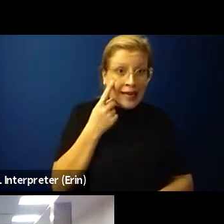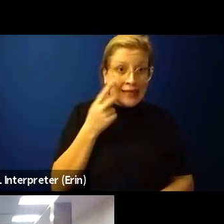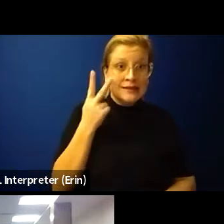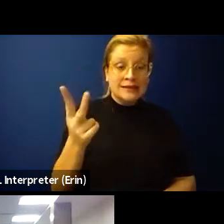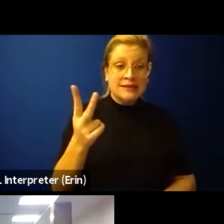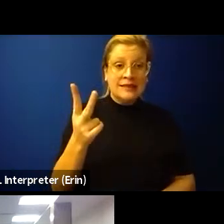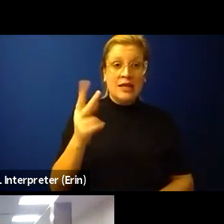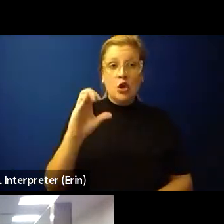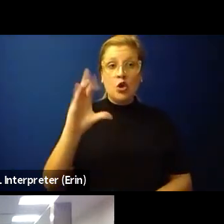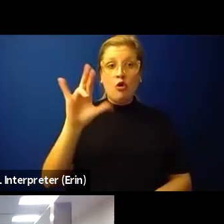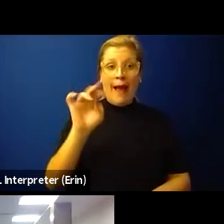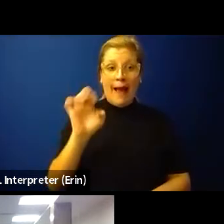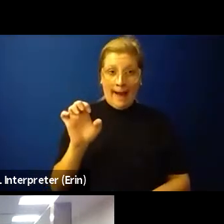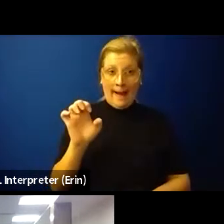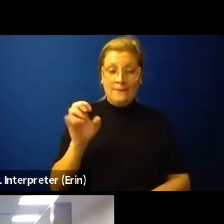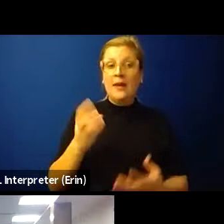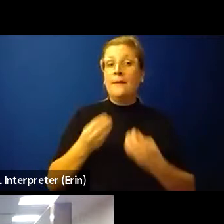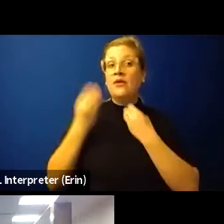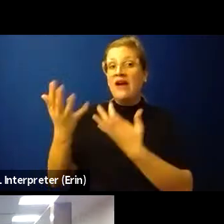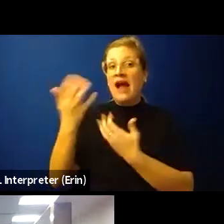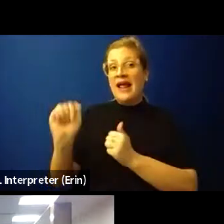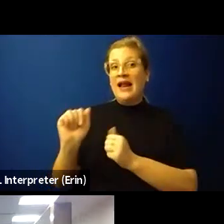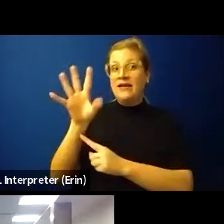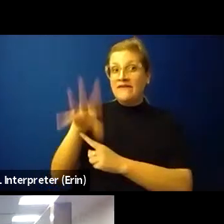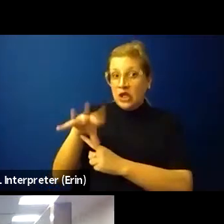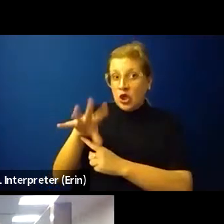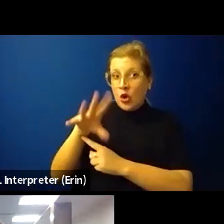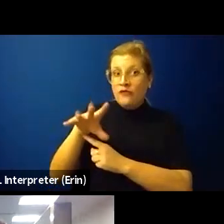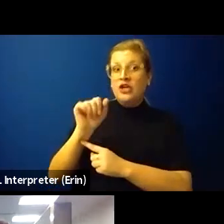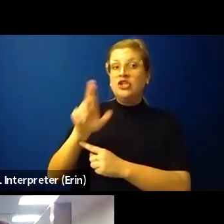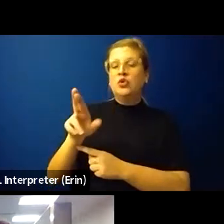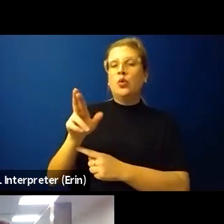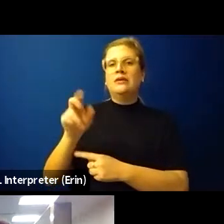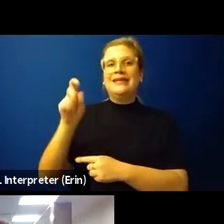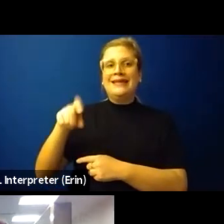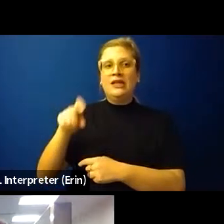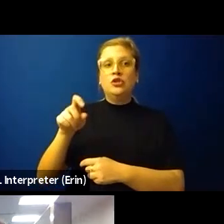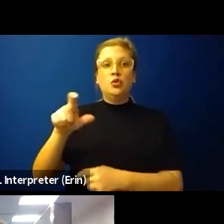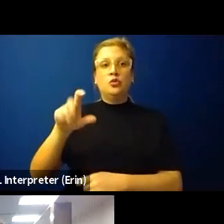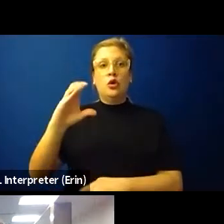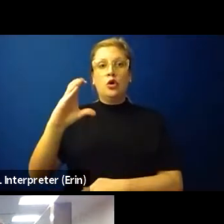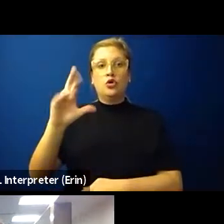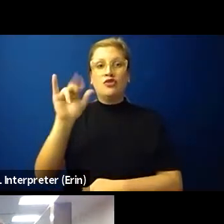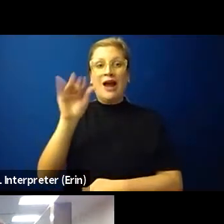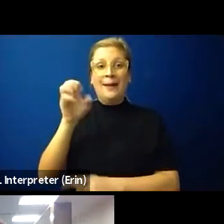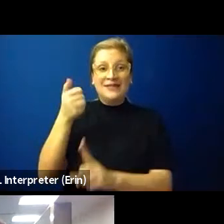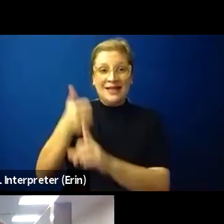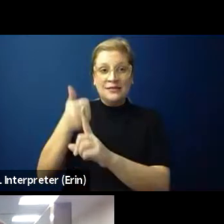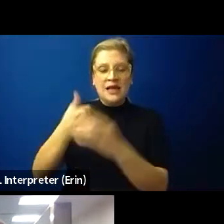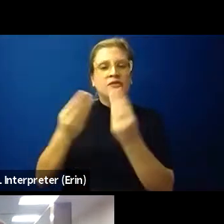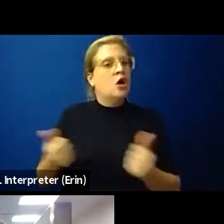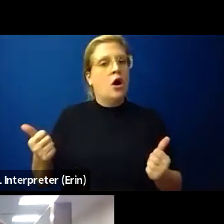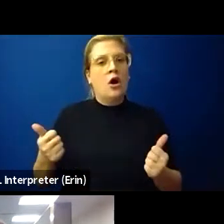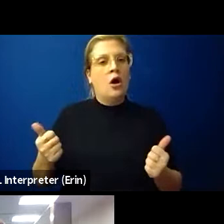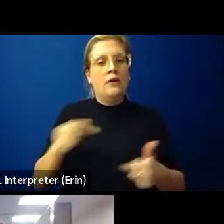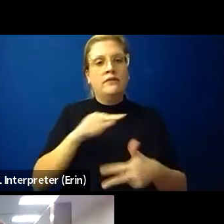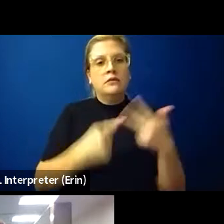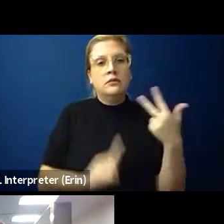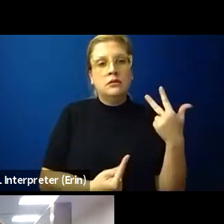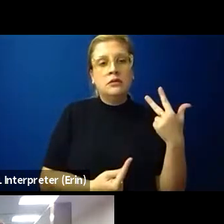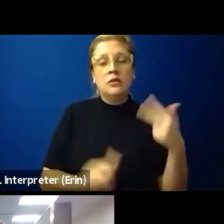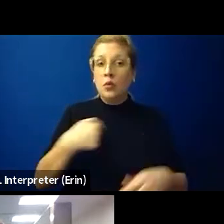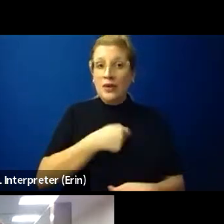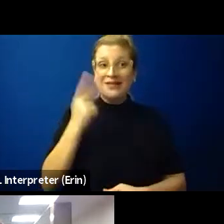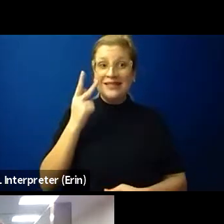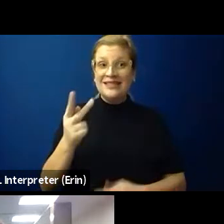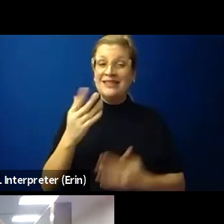providing the police with any camera footage or anything else that they might need to solve those crimes. So I think that we have seen